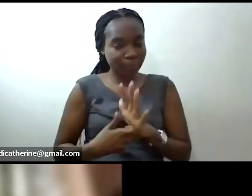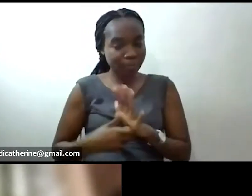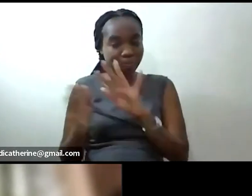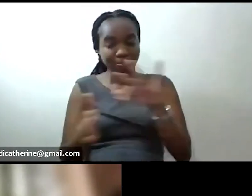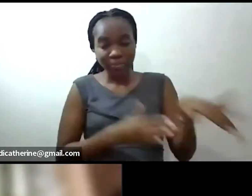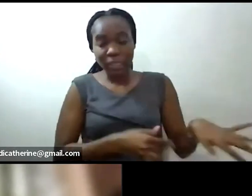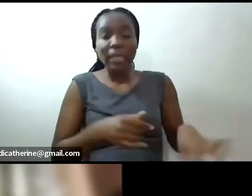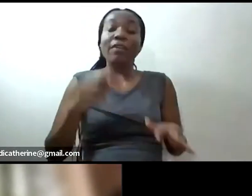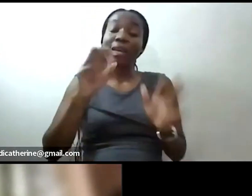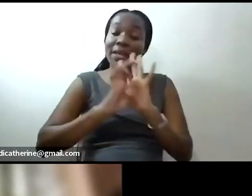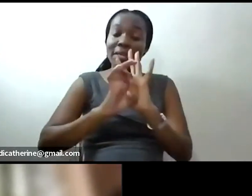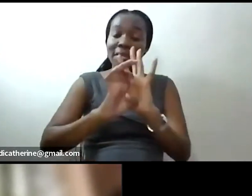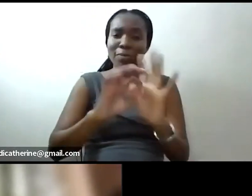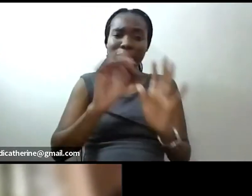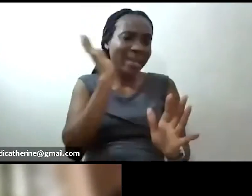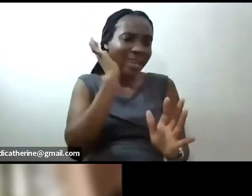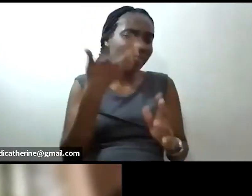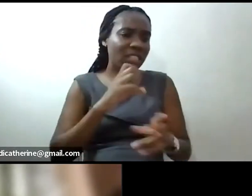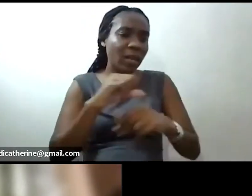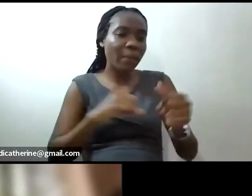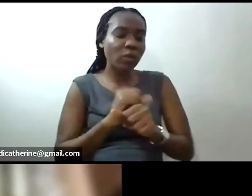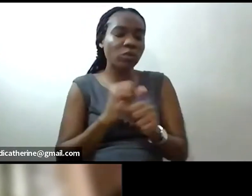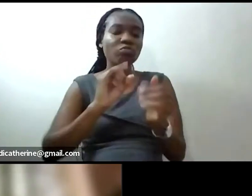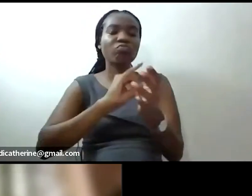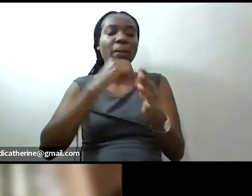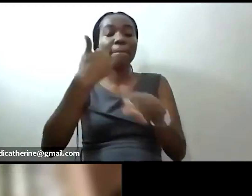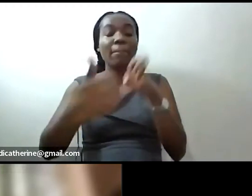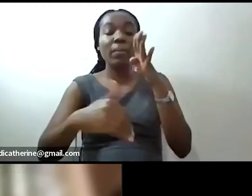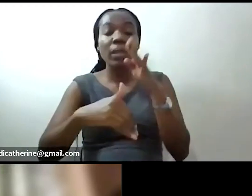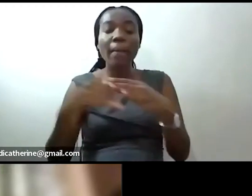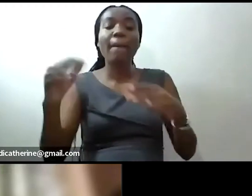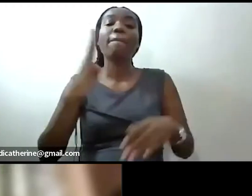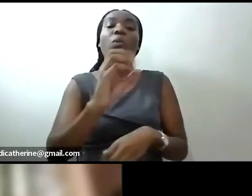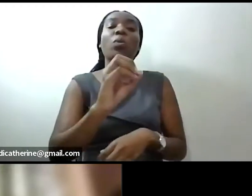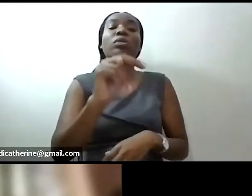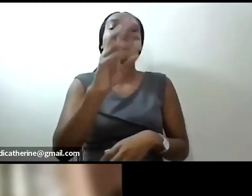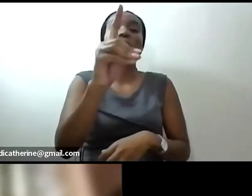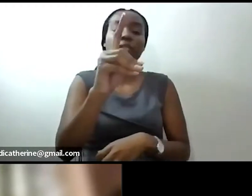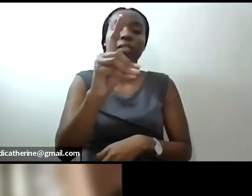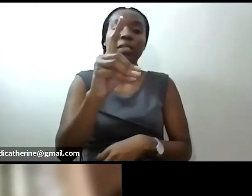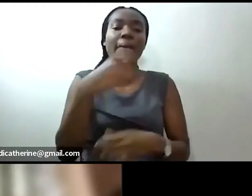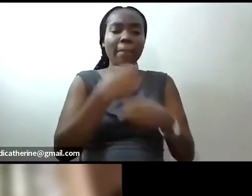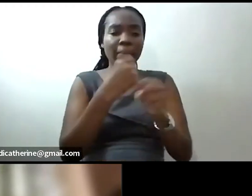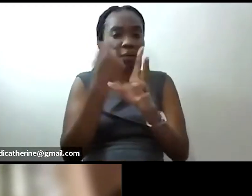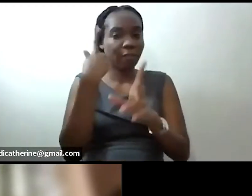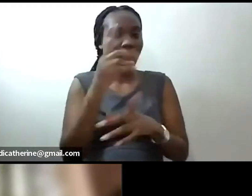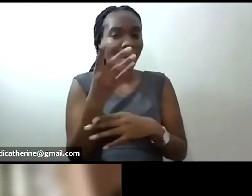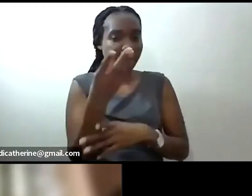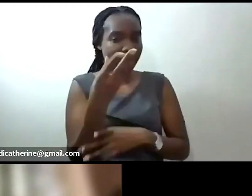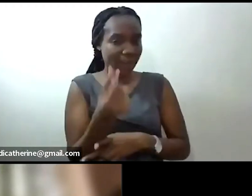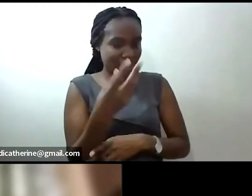infrastructure bond, which is meant for money to do nothing but build